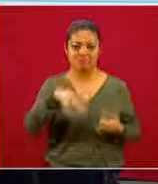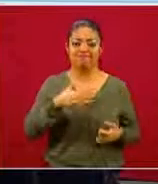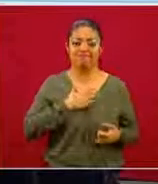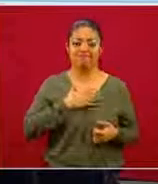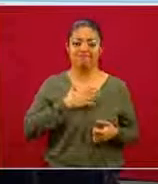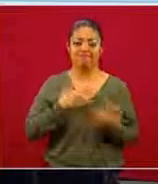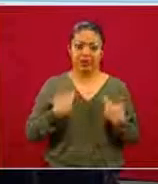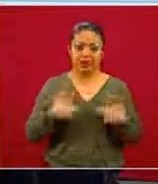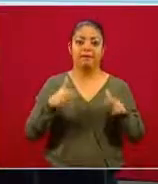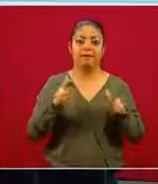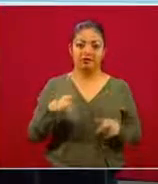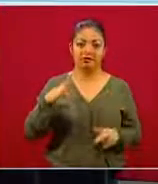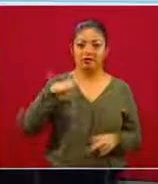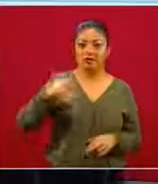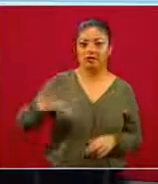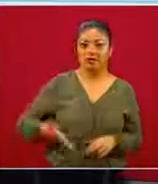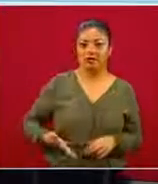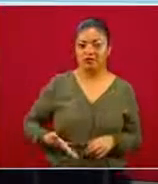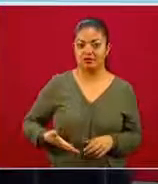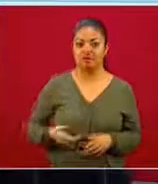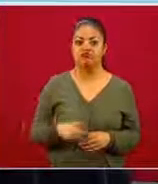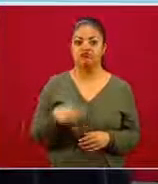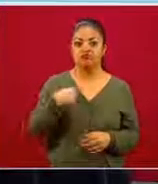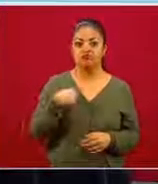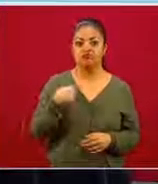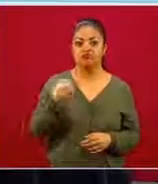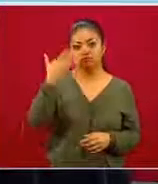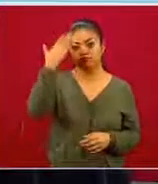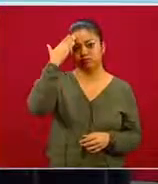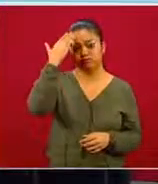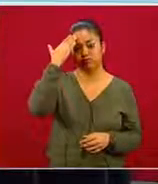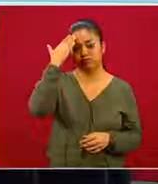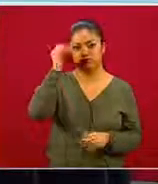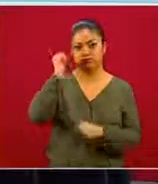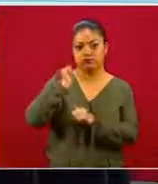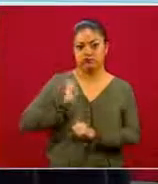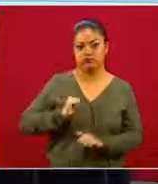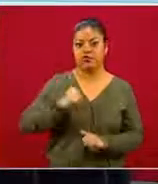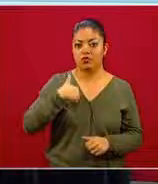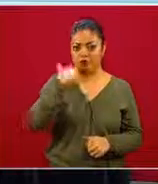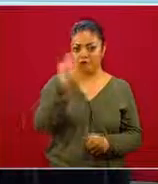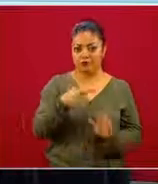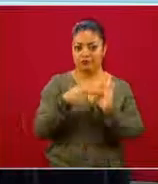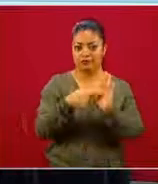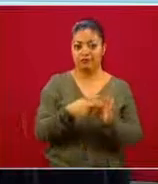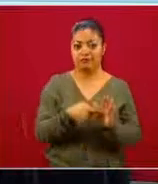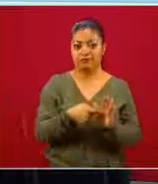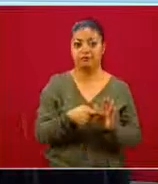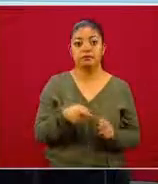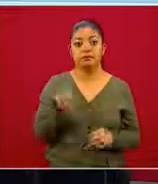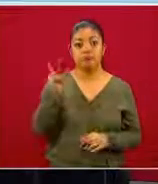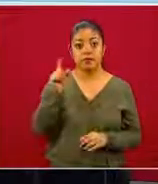and Childhood, and I represent that, and I am the head of that. And here's the information.